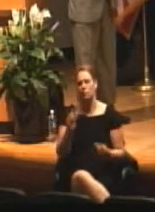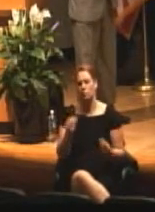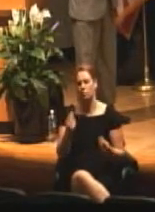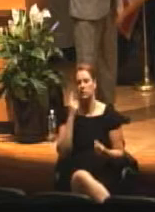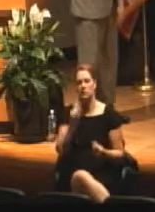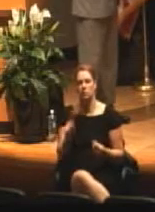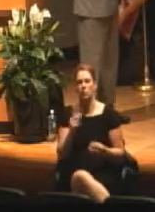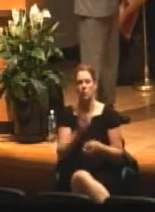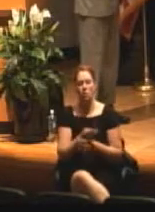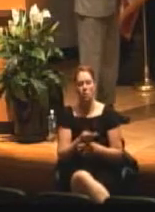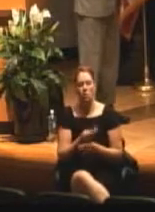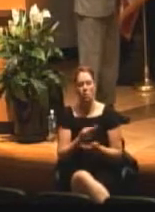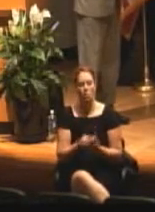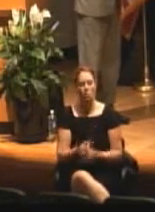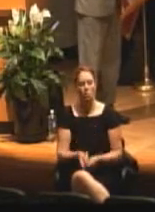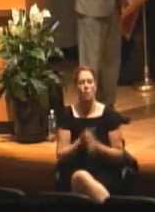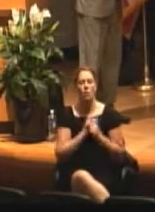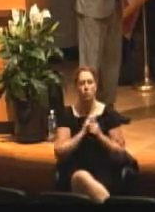property for loan purposes or whatever? For loan purposes?